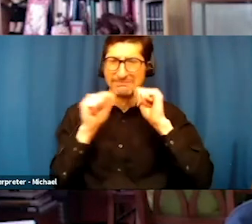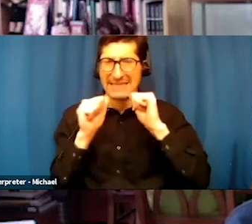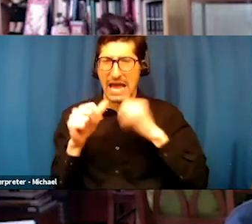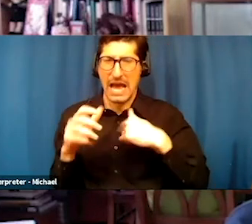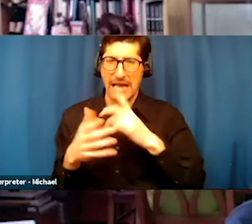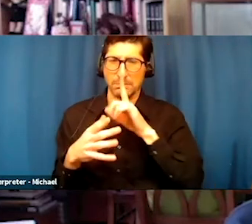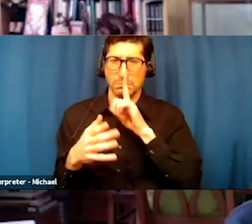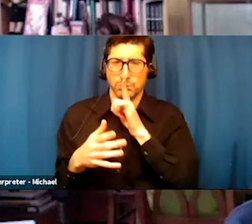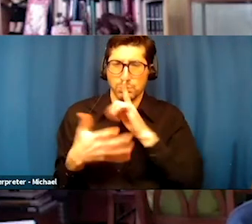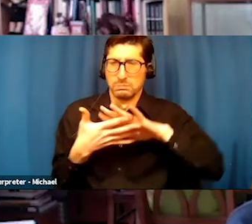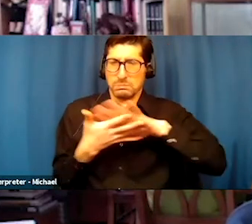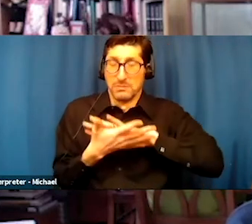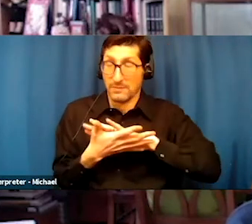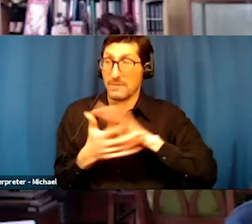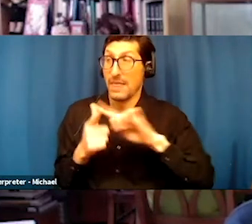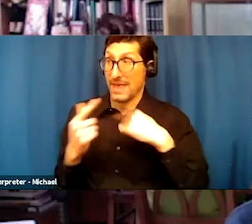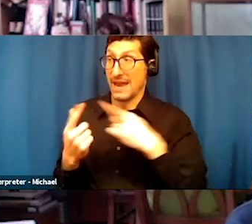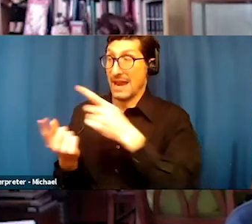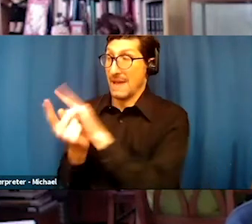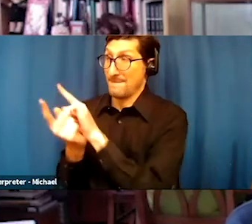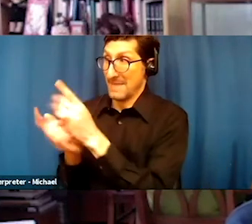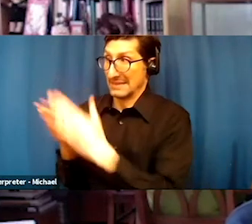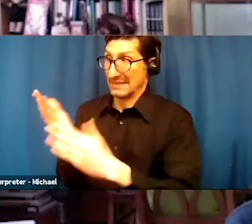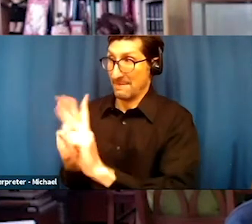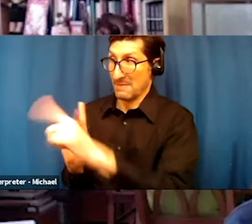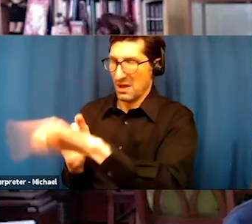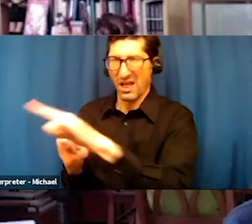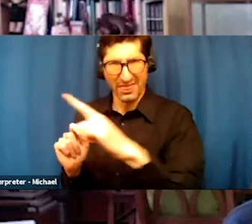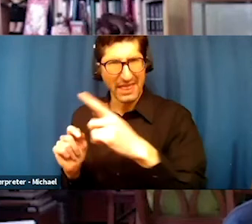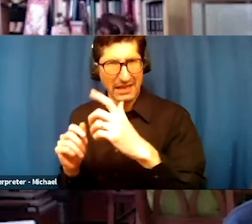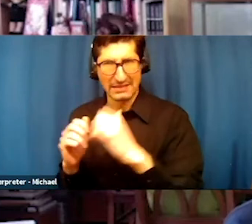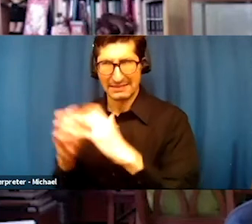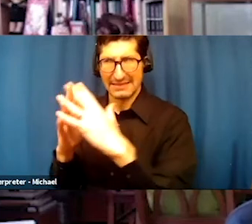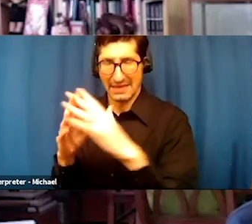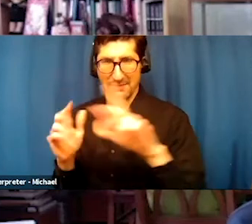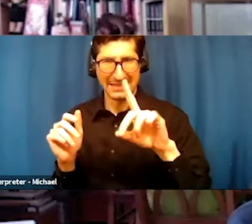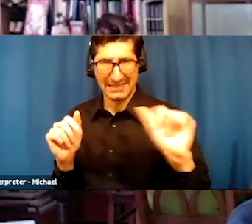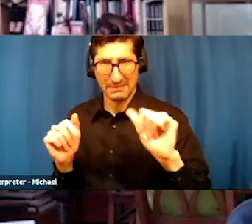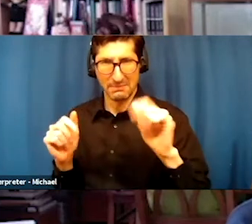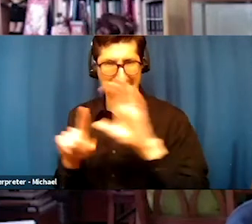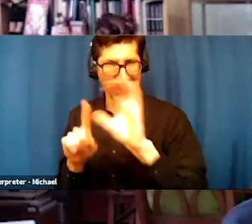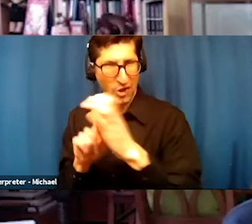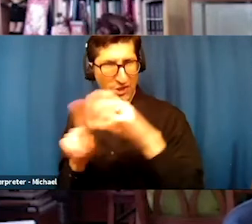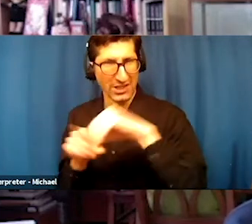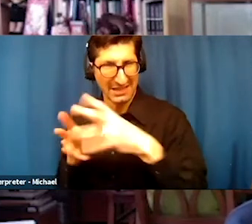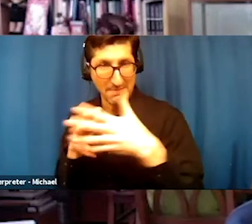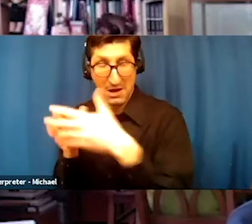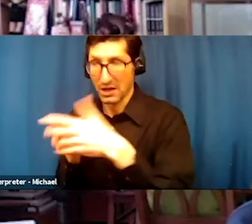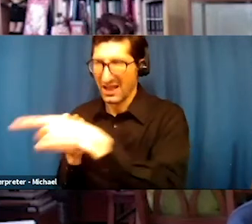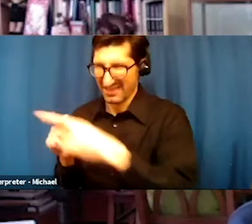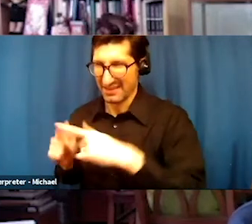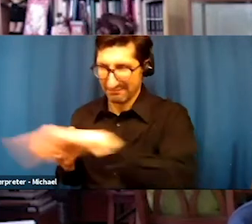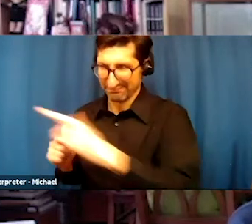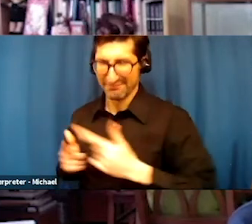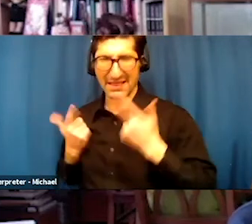people, um, who are some of the most well-known founders of disability culture in our country who happened to live in Chicago.